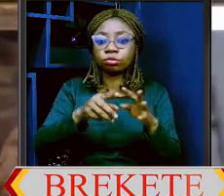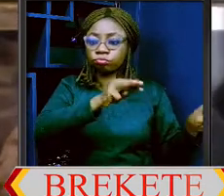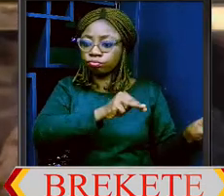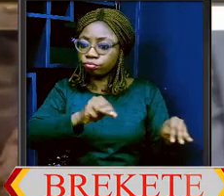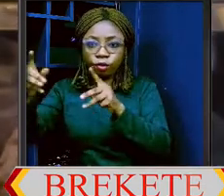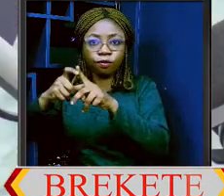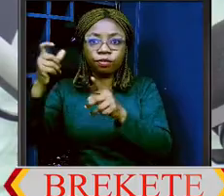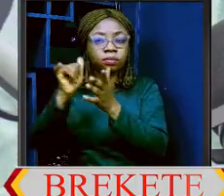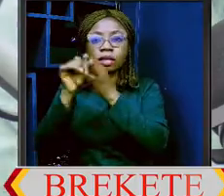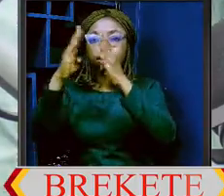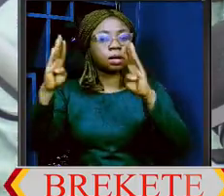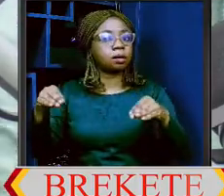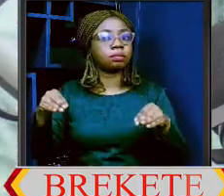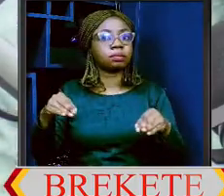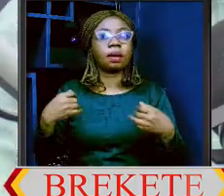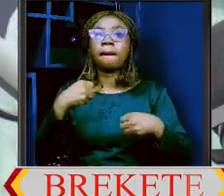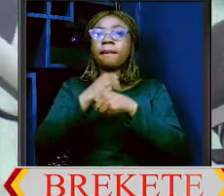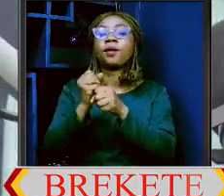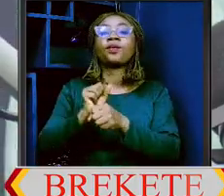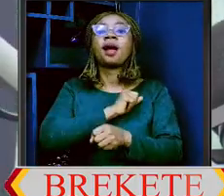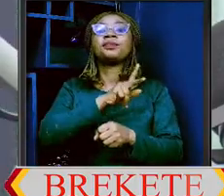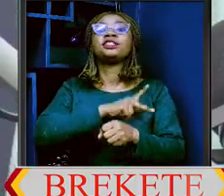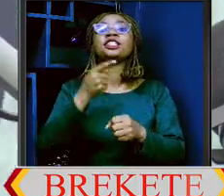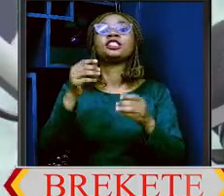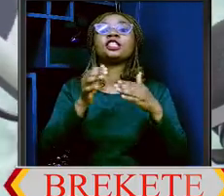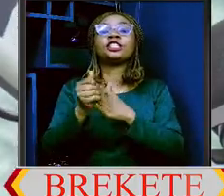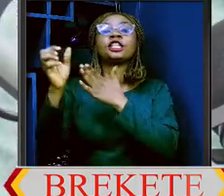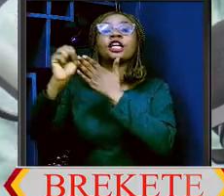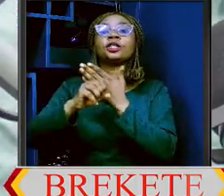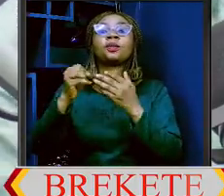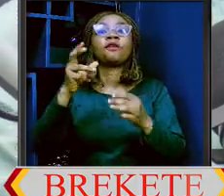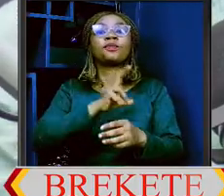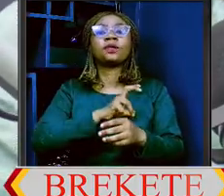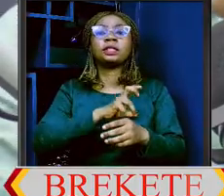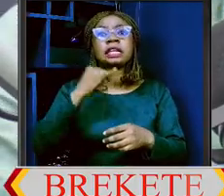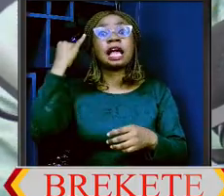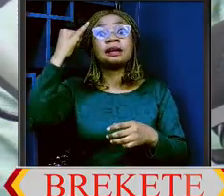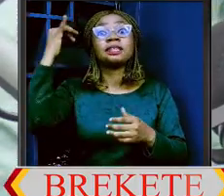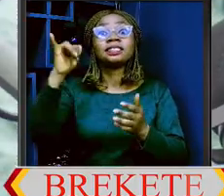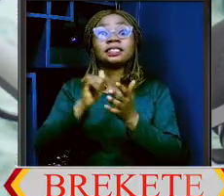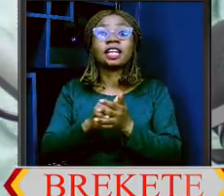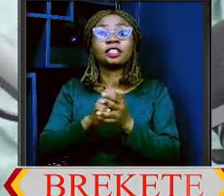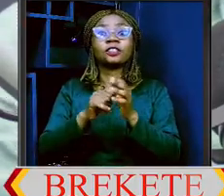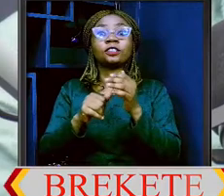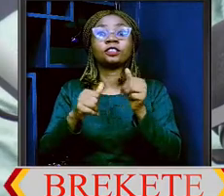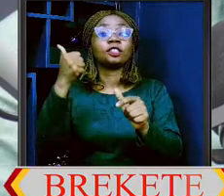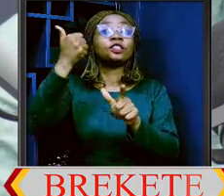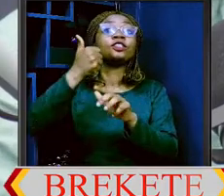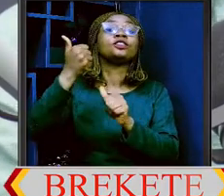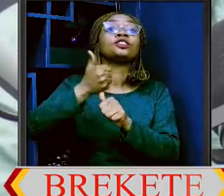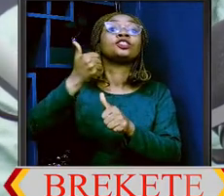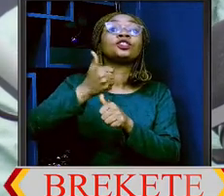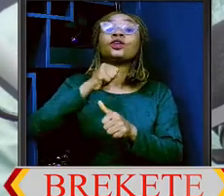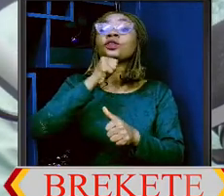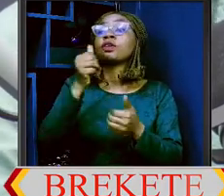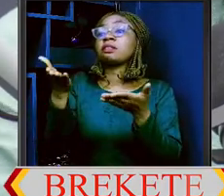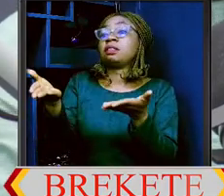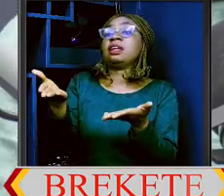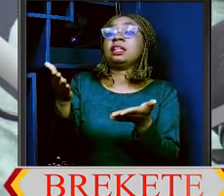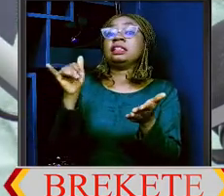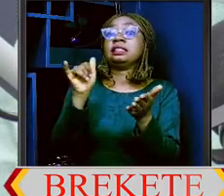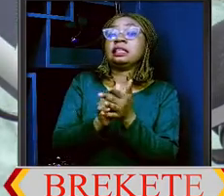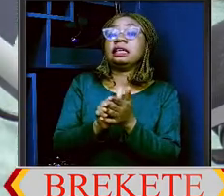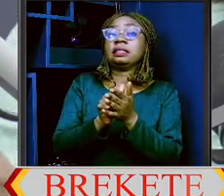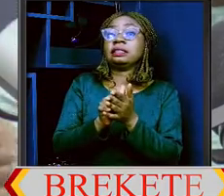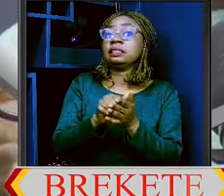appreciate the leadership of police imagine say in seniors no day there that CP